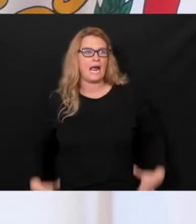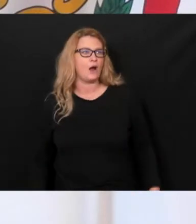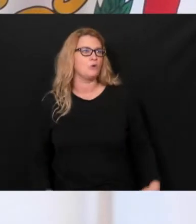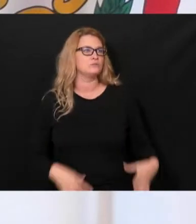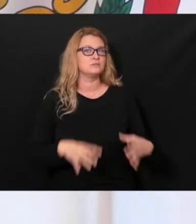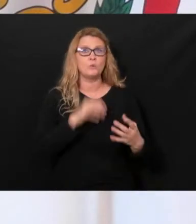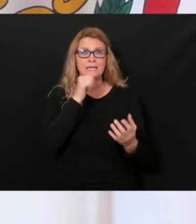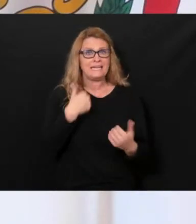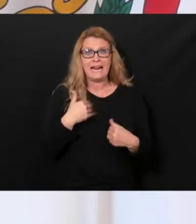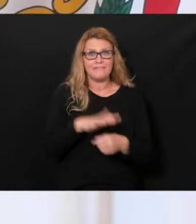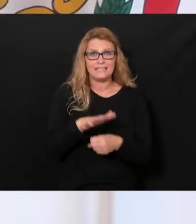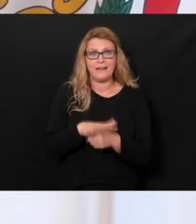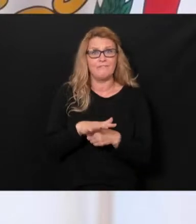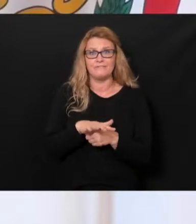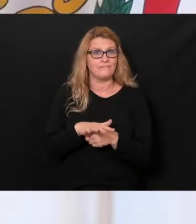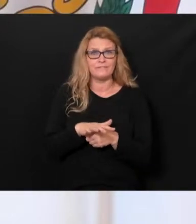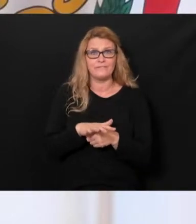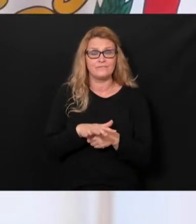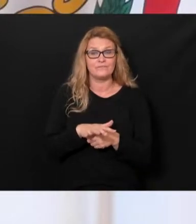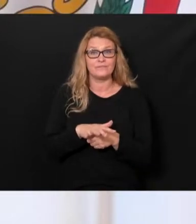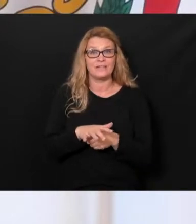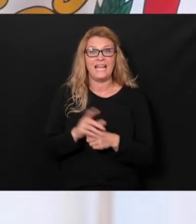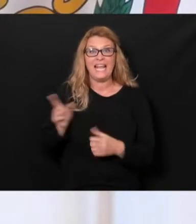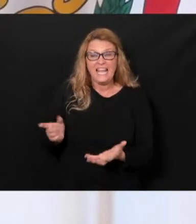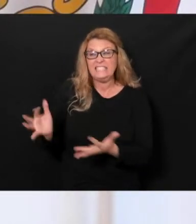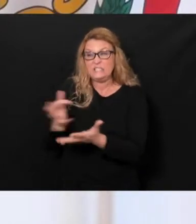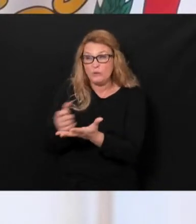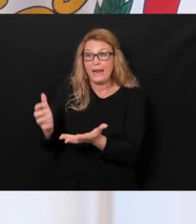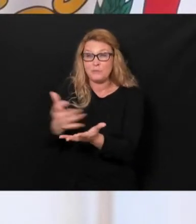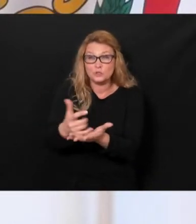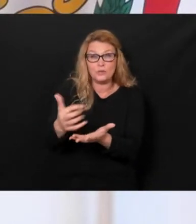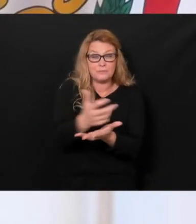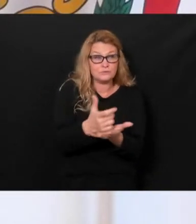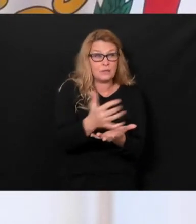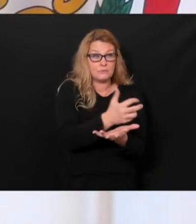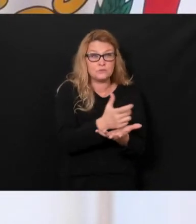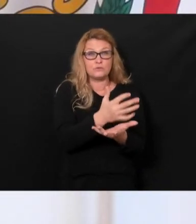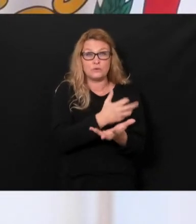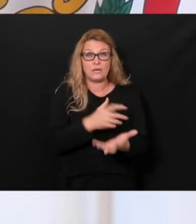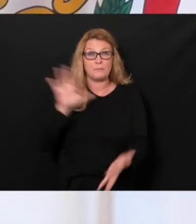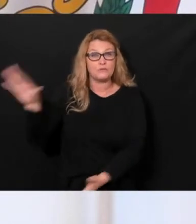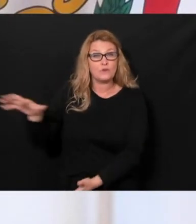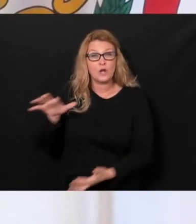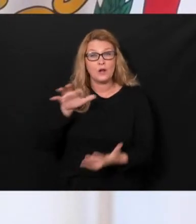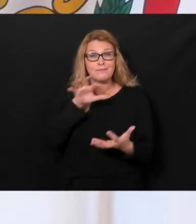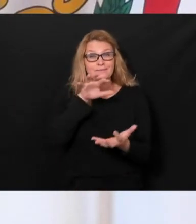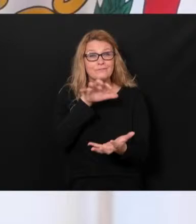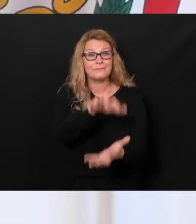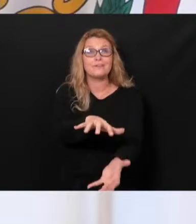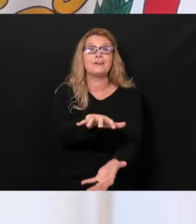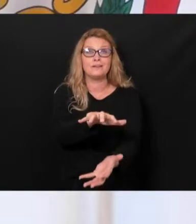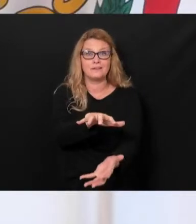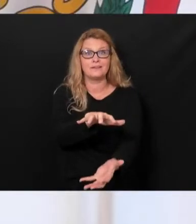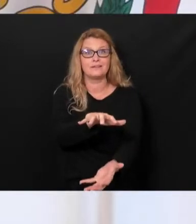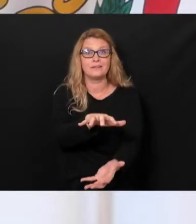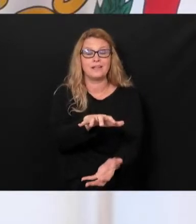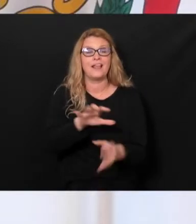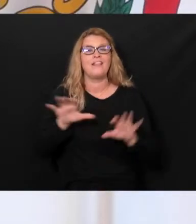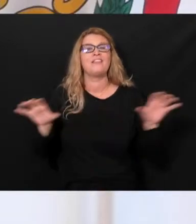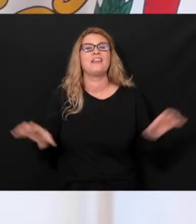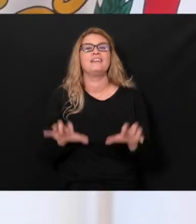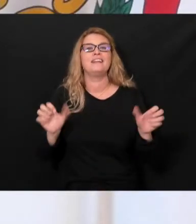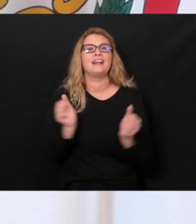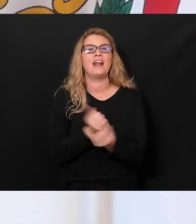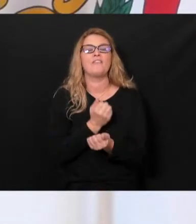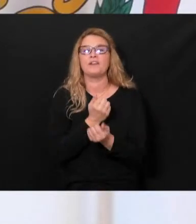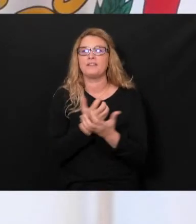have all that, did we? And he scrambled beyond belief, and his great people and himself did things that